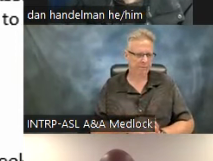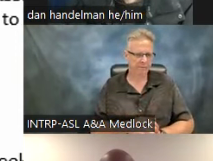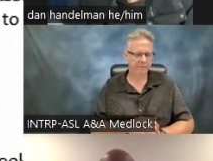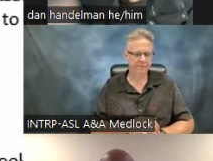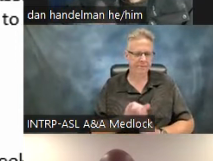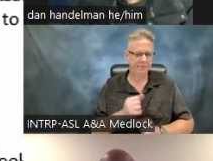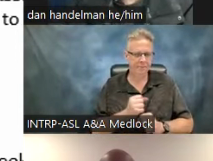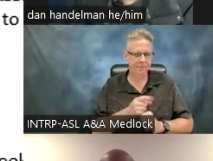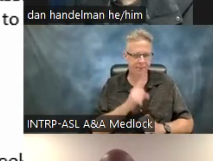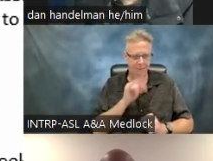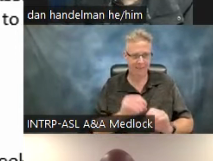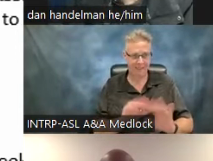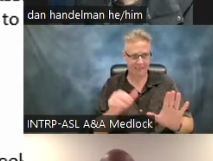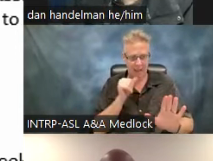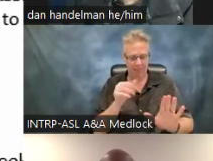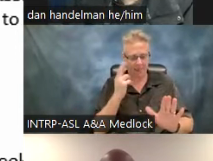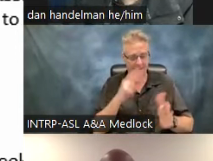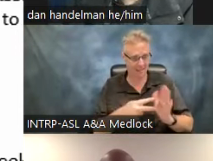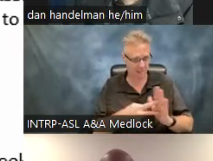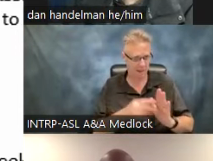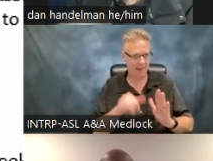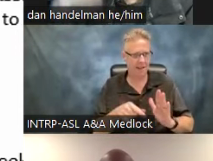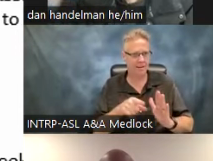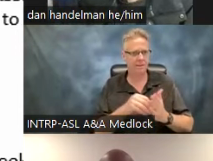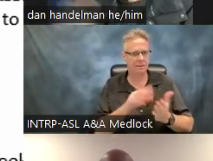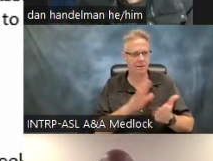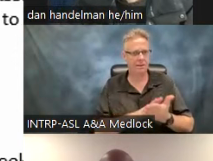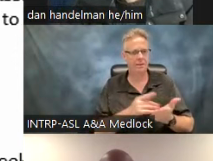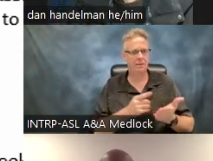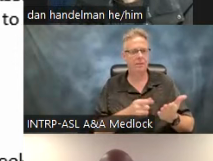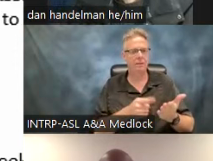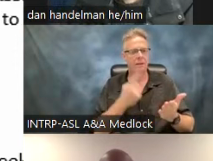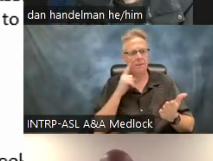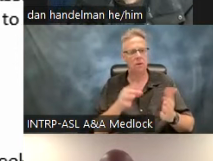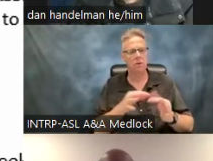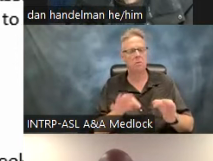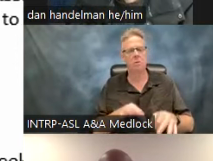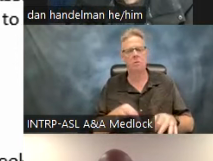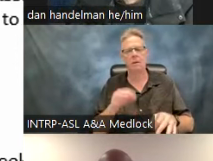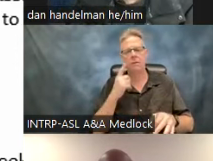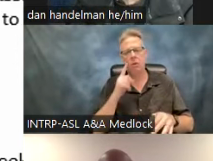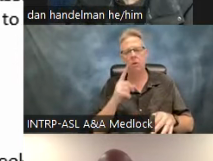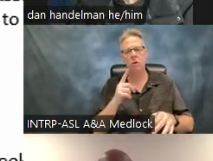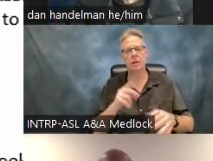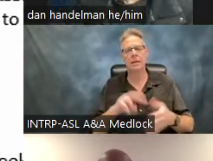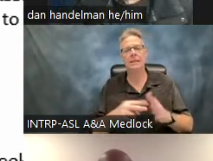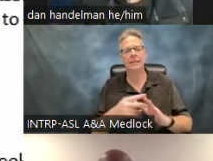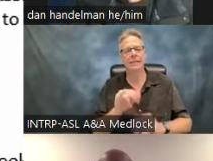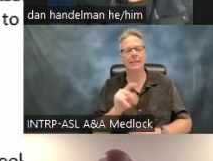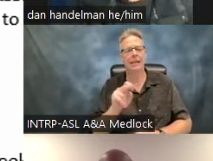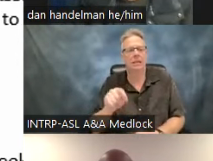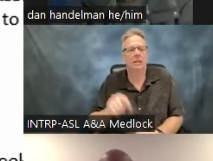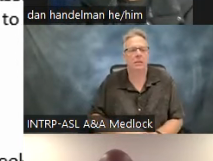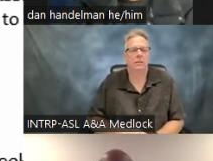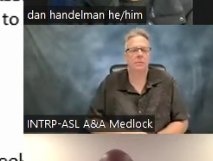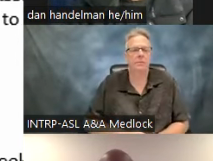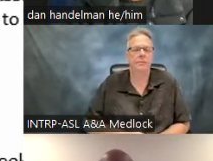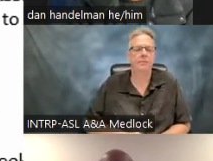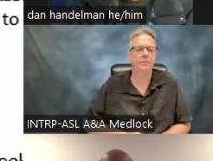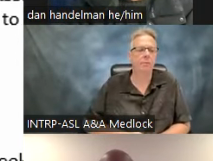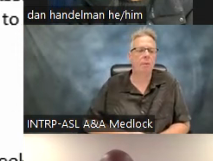We just want to make sure that that's listed in there as a you know, statement of purpose or statement of intent. Thank you,